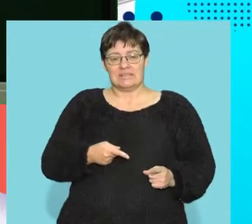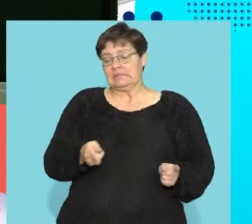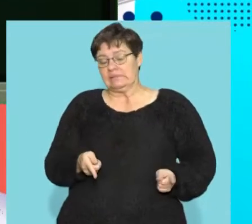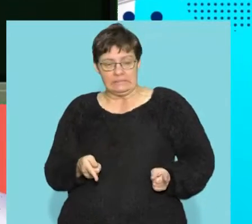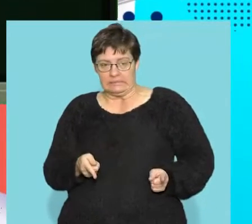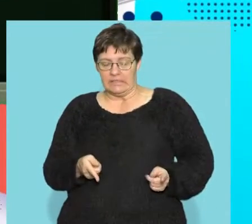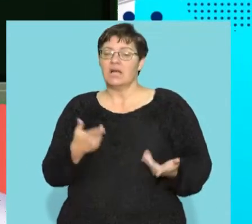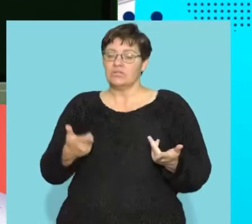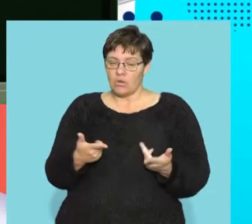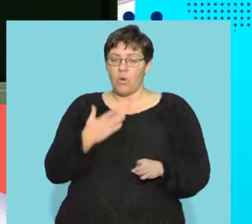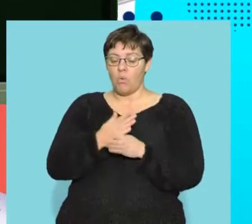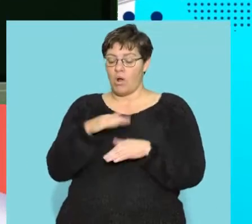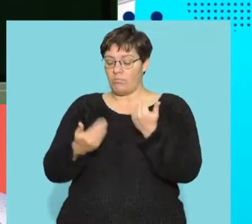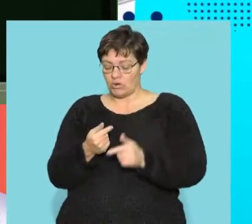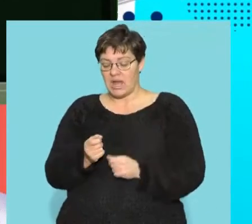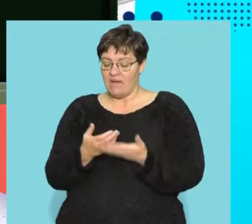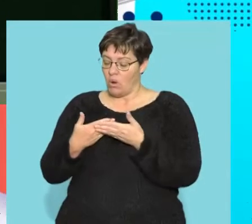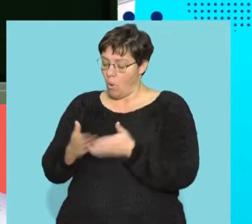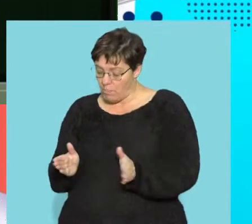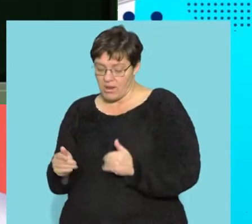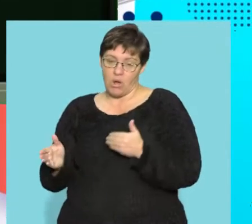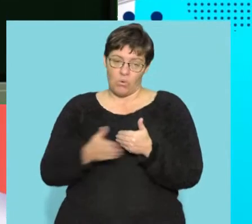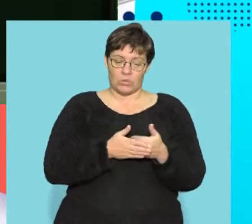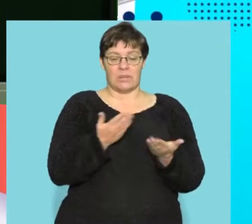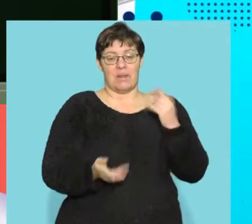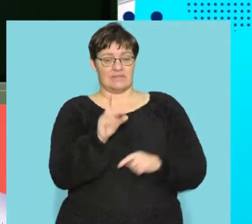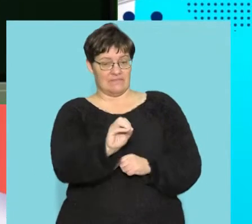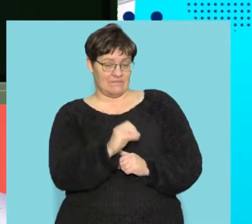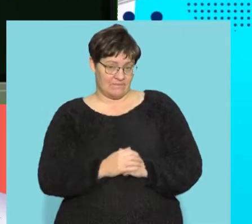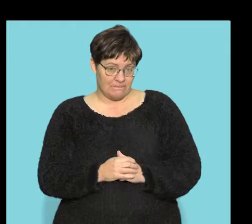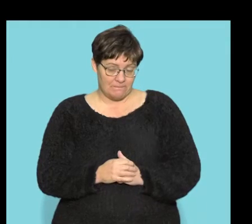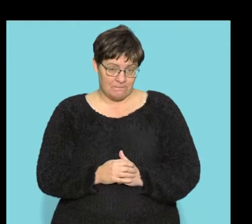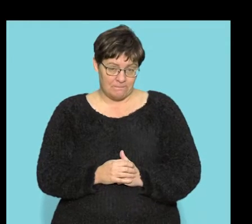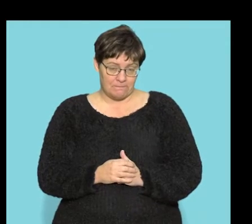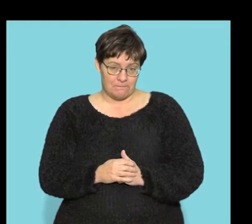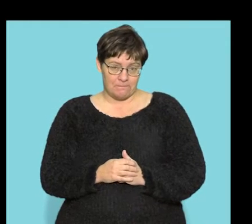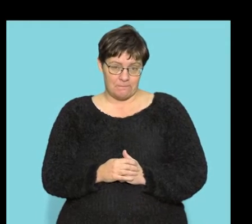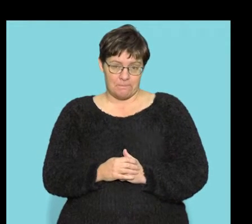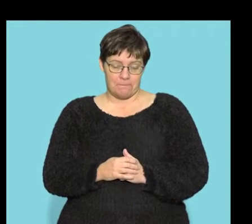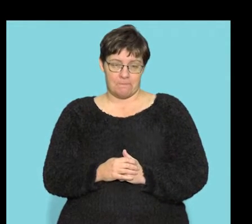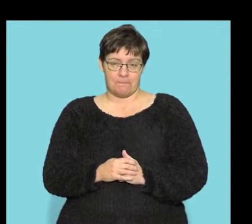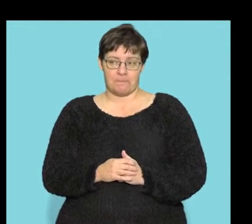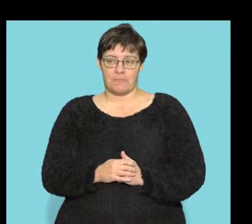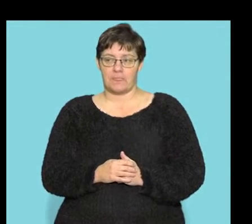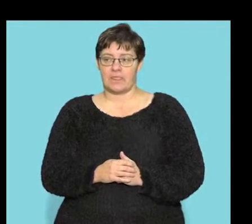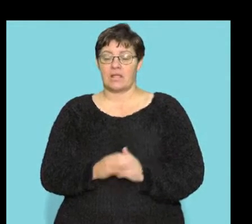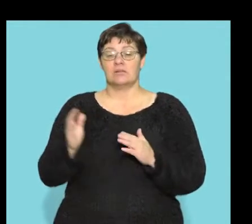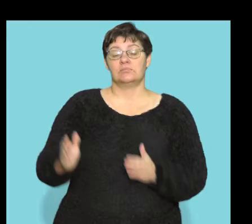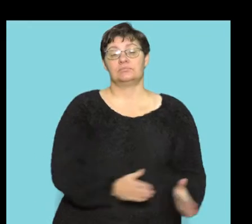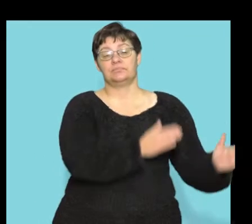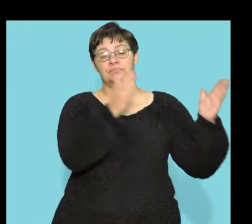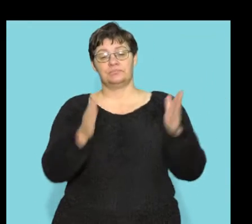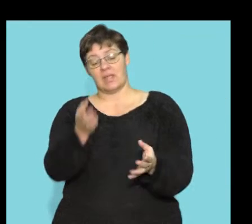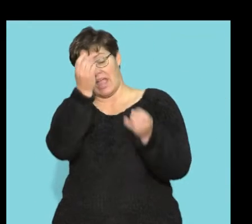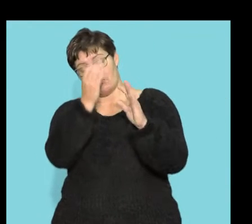So your work in process will have an opening and a closing balance. Right. If we now look at